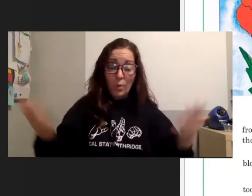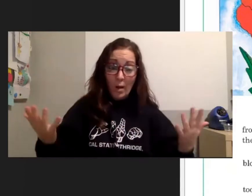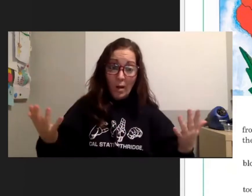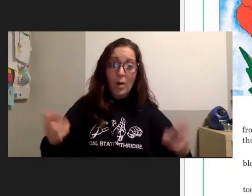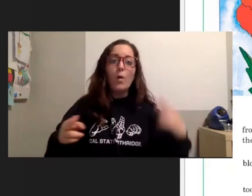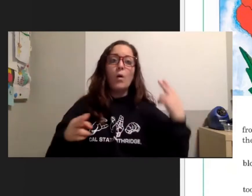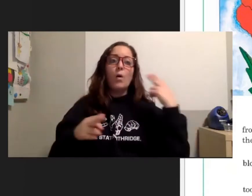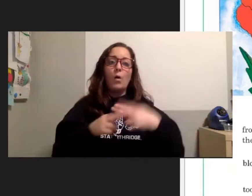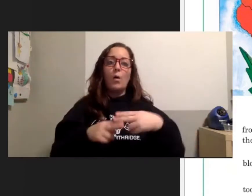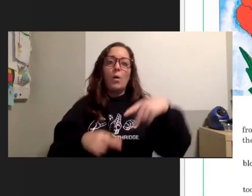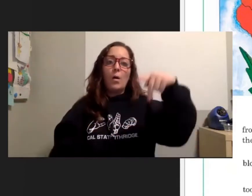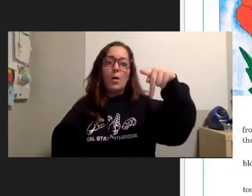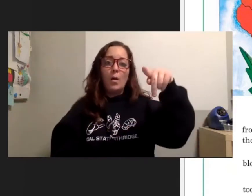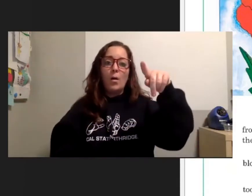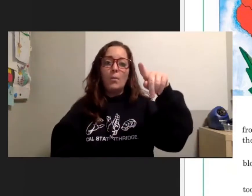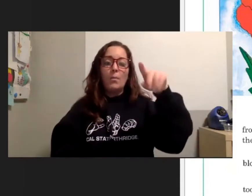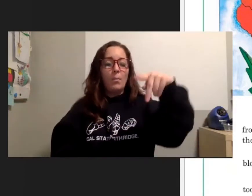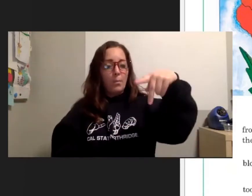This is called